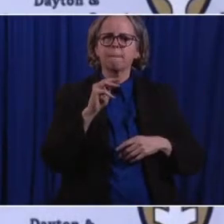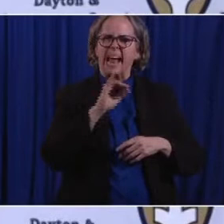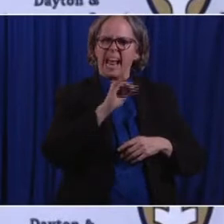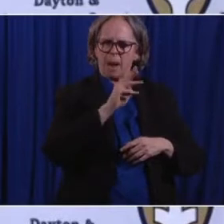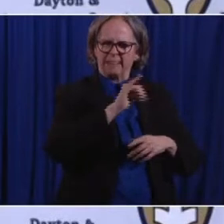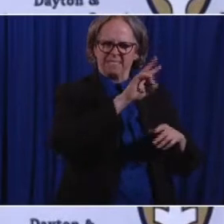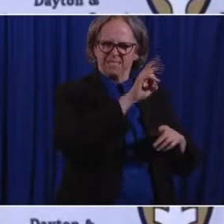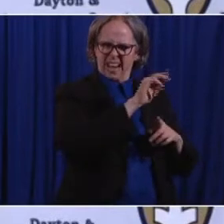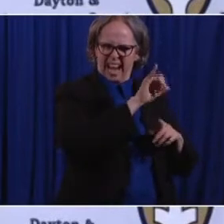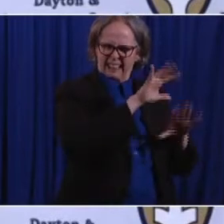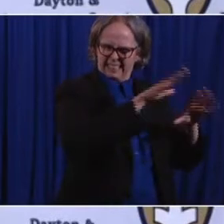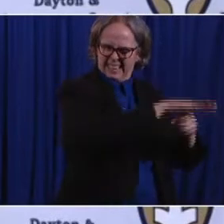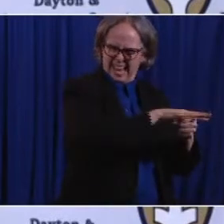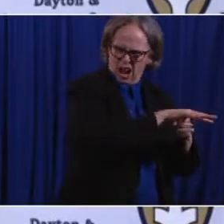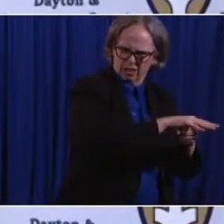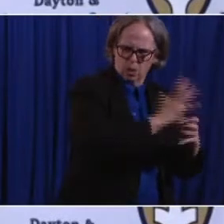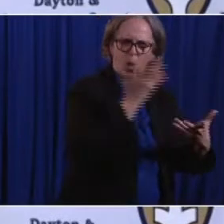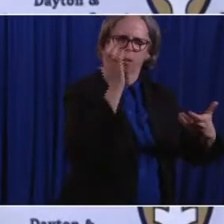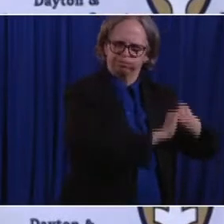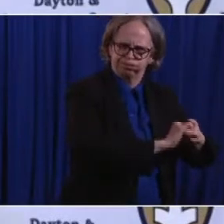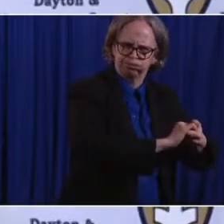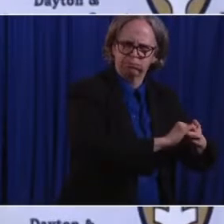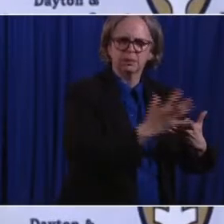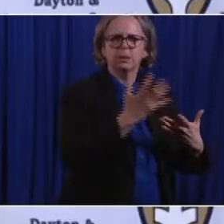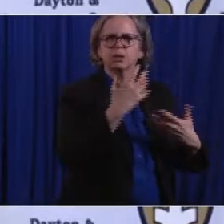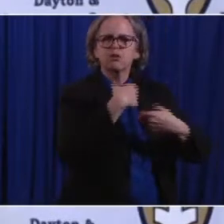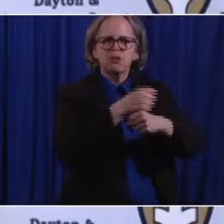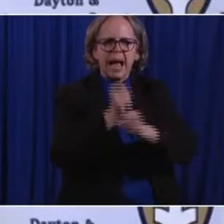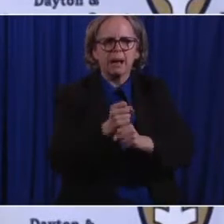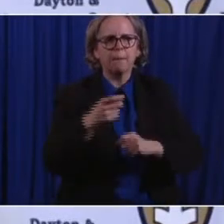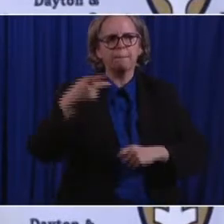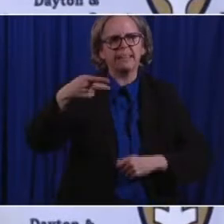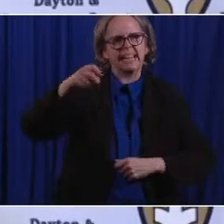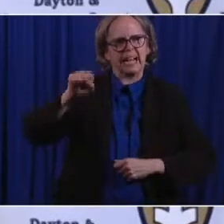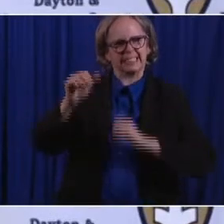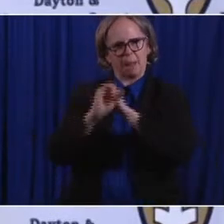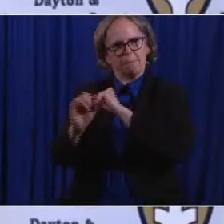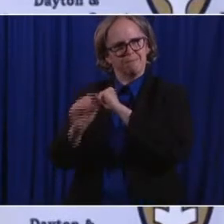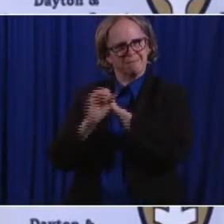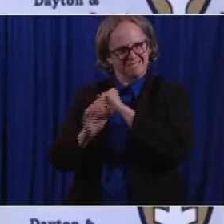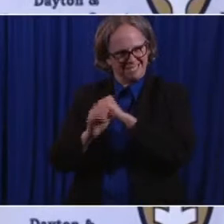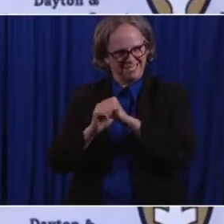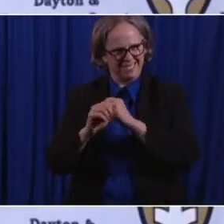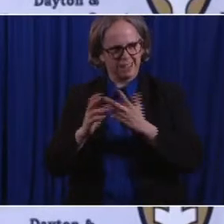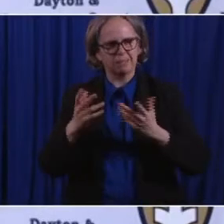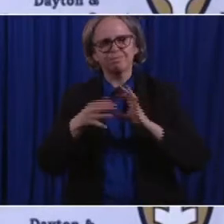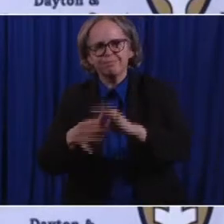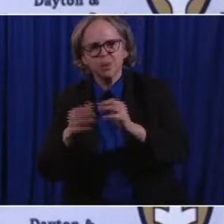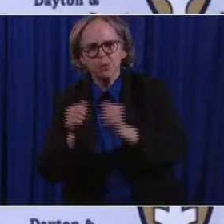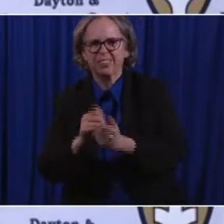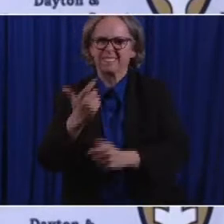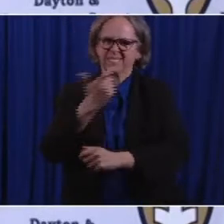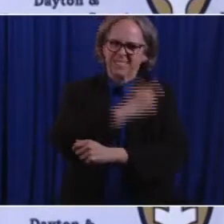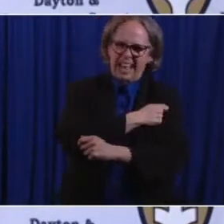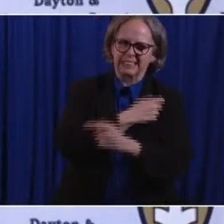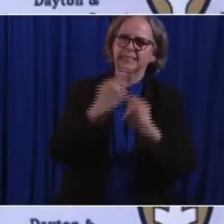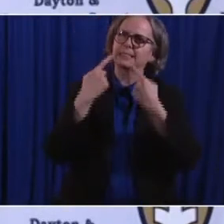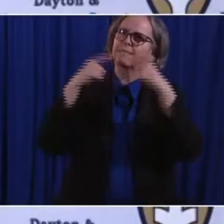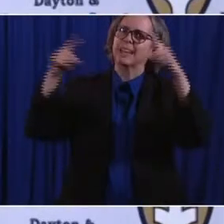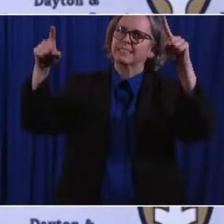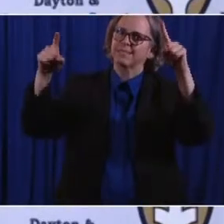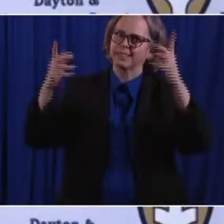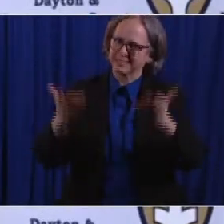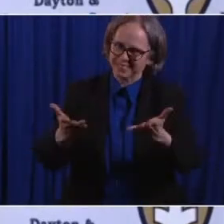public service announcement to instill confidence in communities of color about the effectiveness of COVID-19 vaccine.